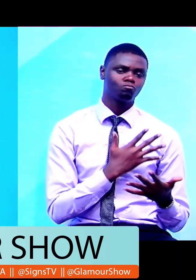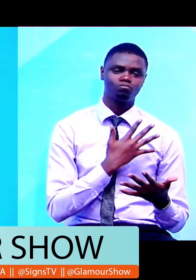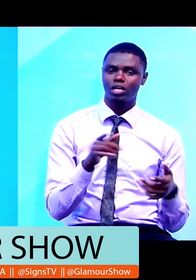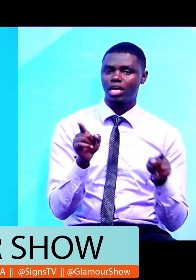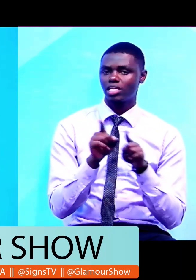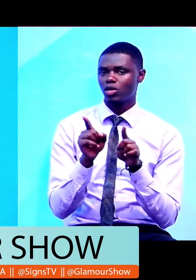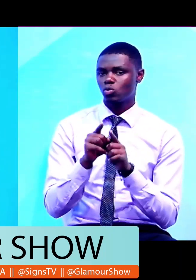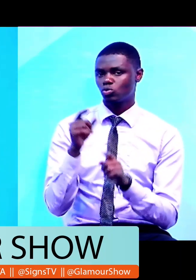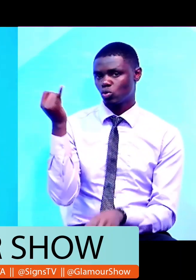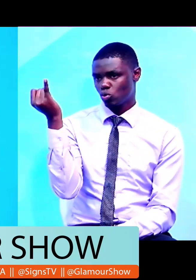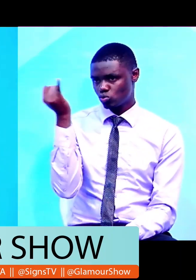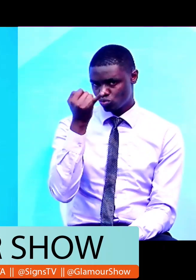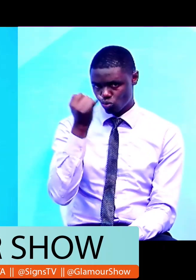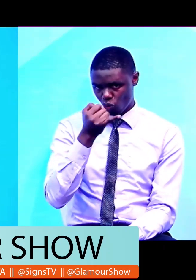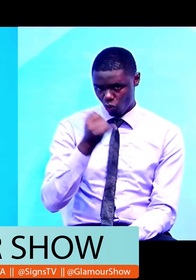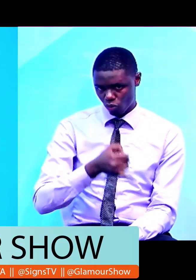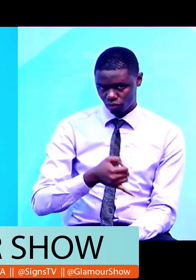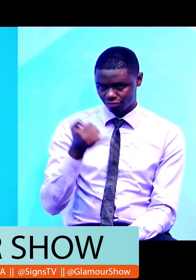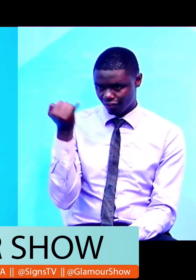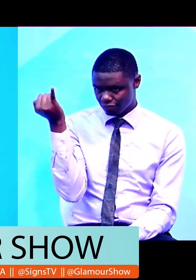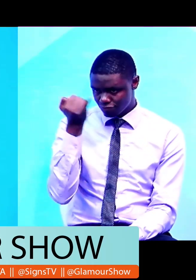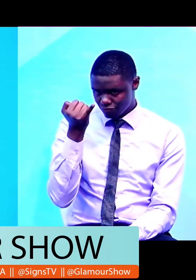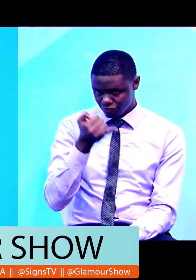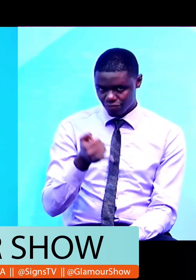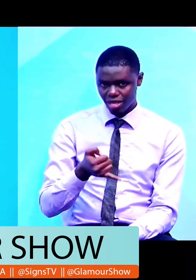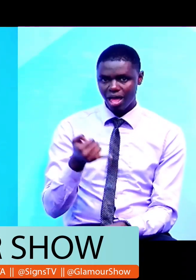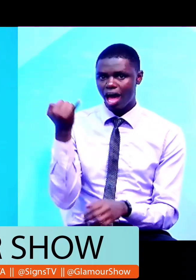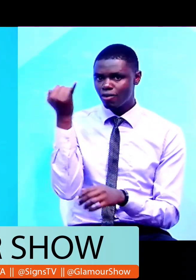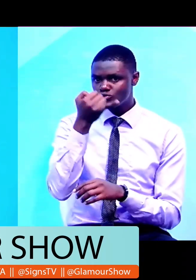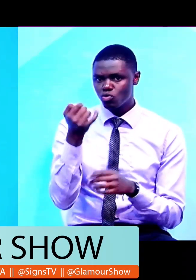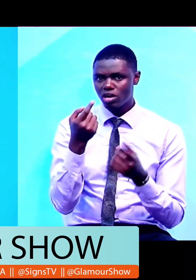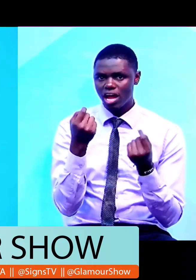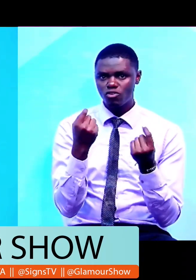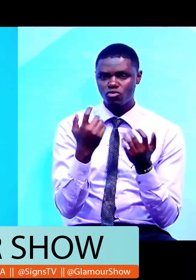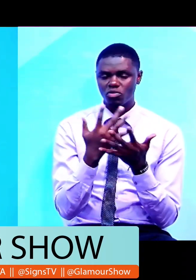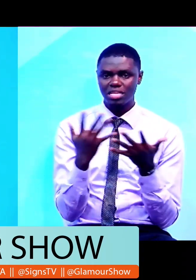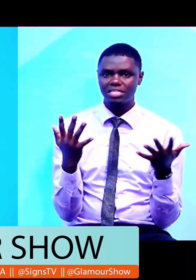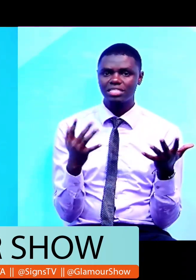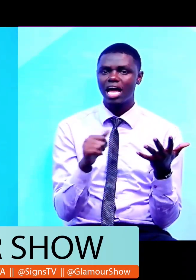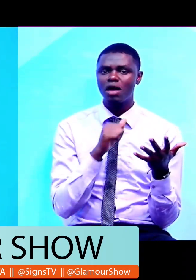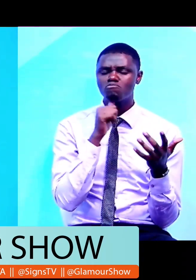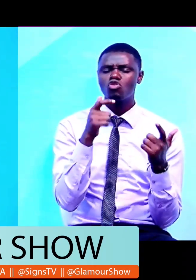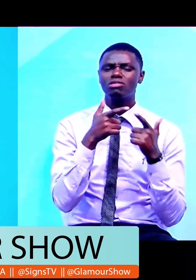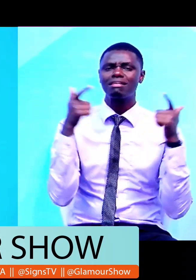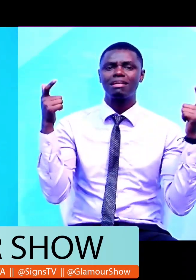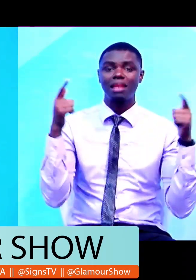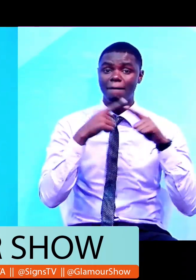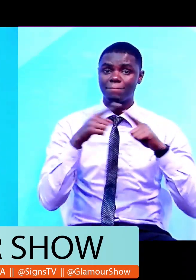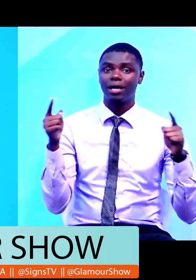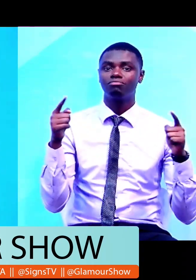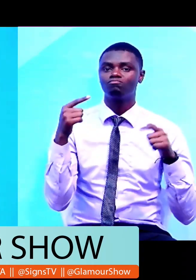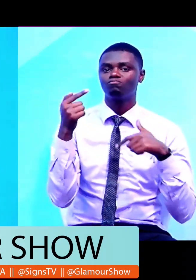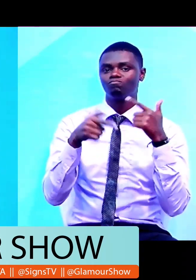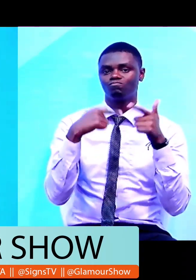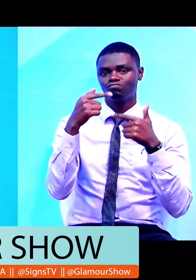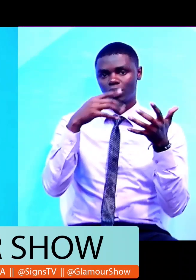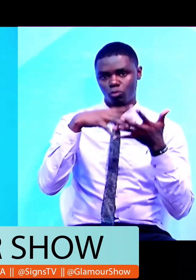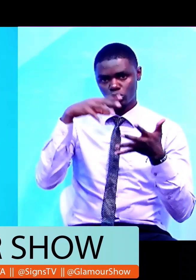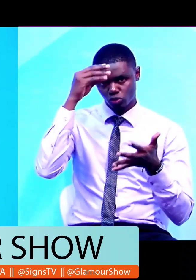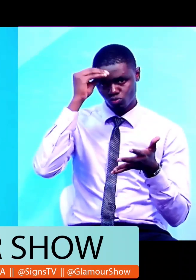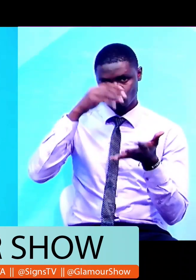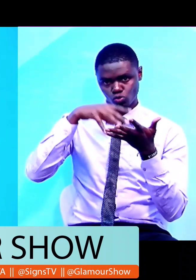draw. I have drawn a few pieces, but I'm not as great, but I'm still learning